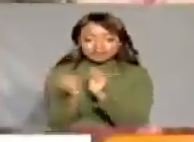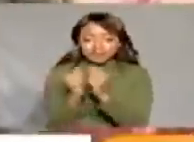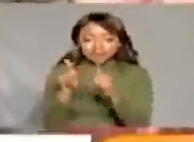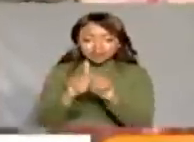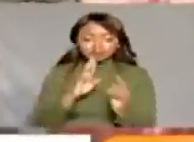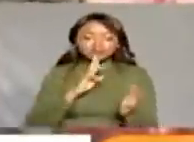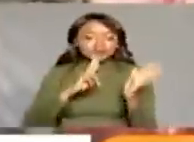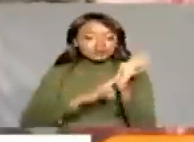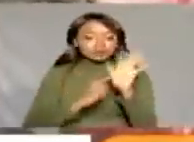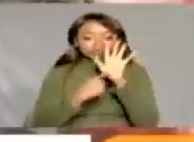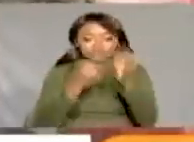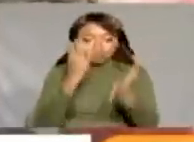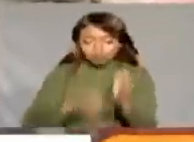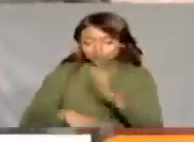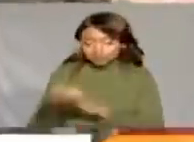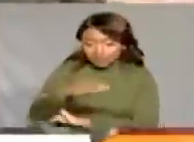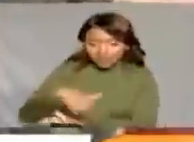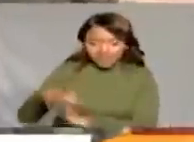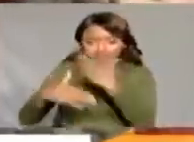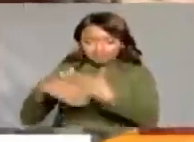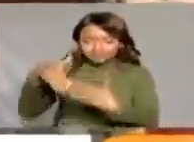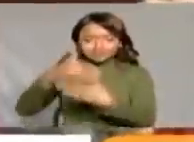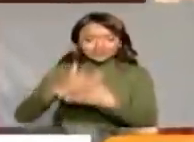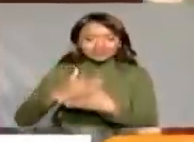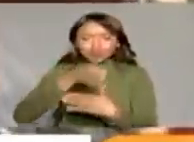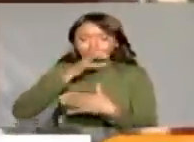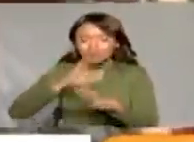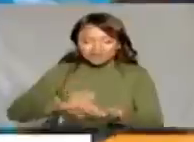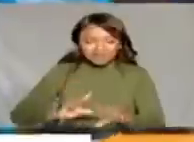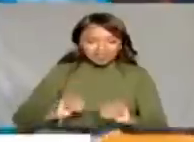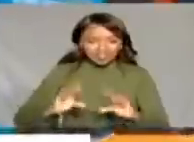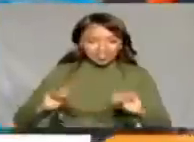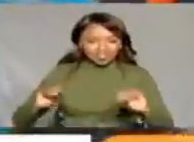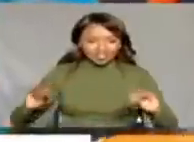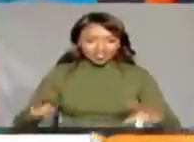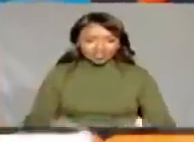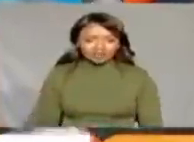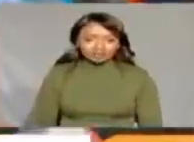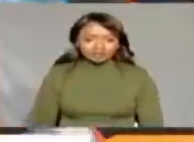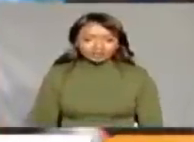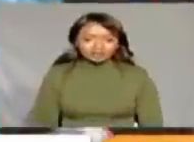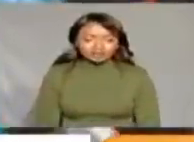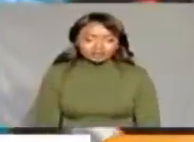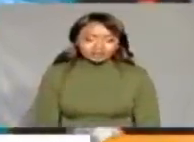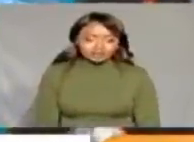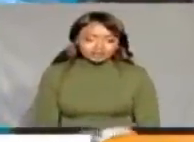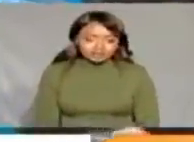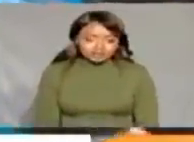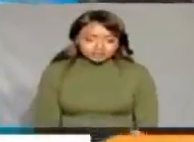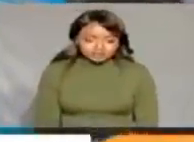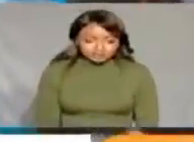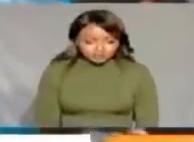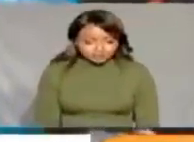reports indicating the area it's constructed on is swampy. Chemutai Goin, Citizen TV, Nairobi.